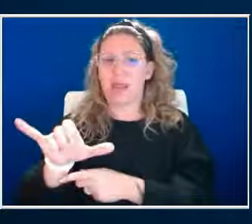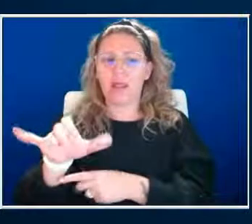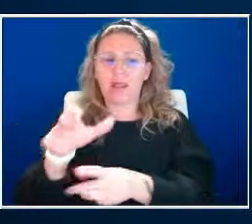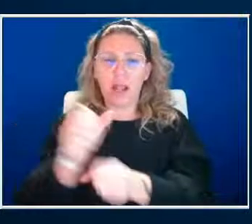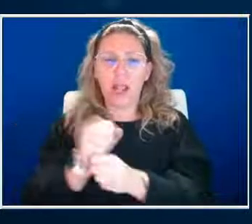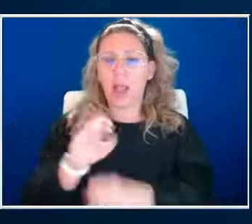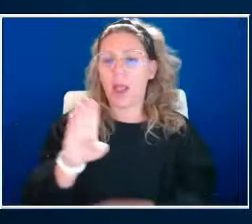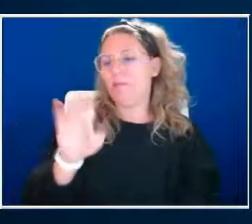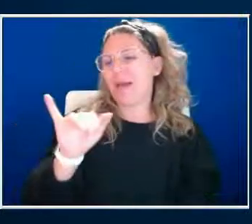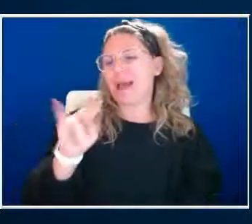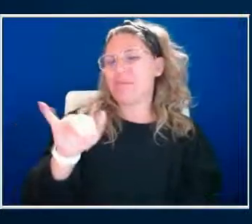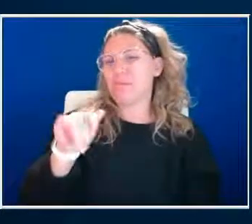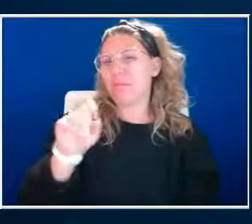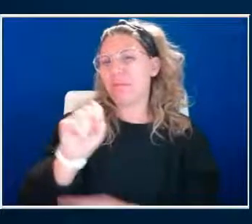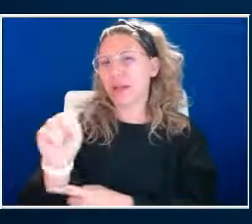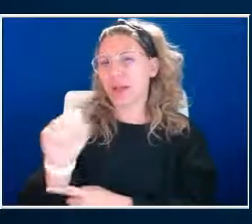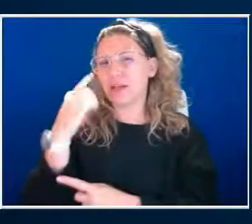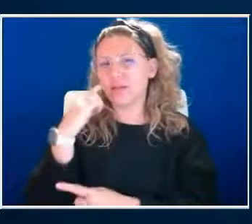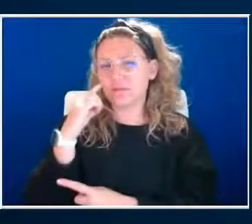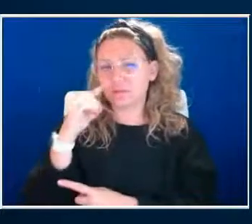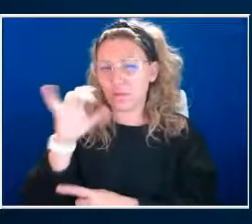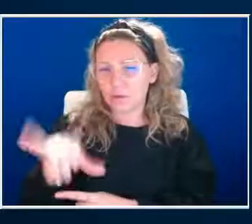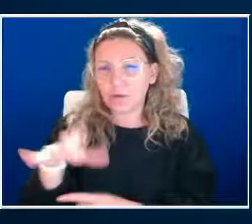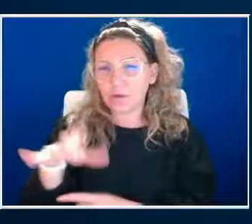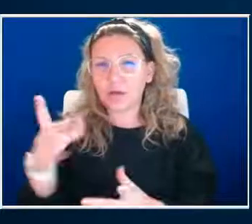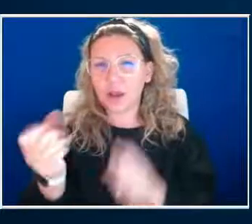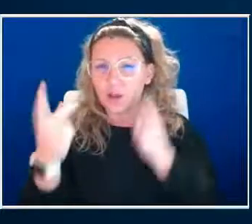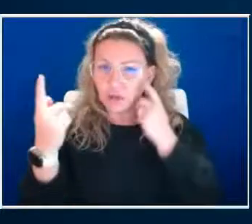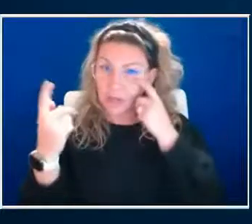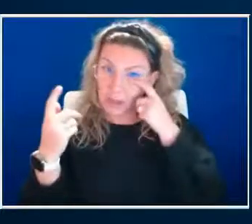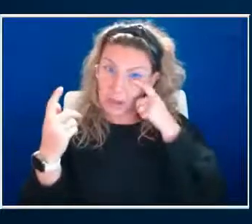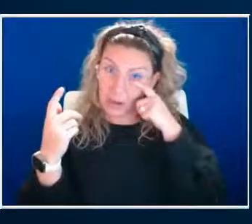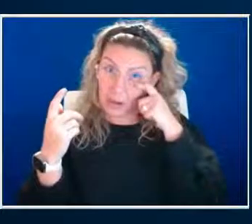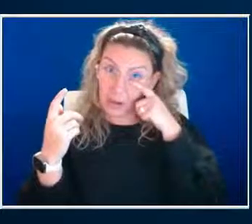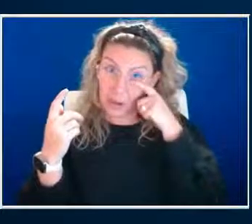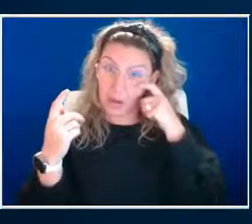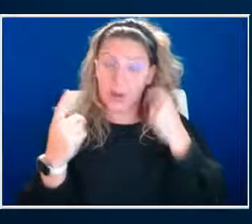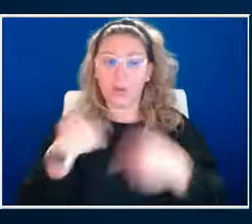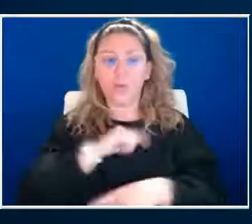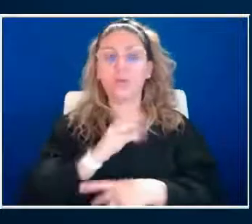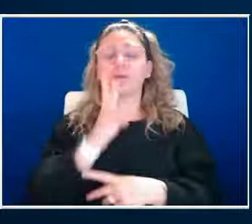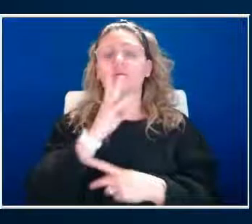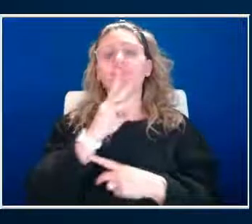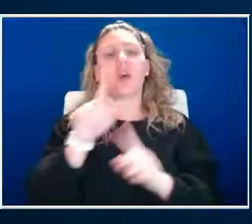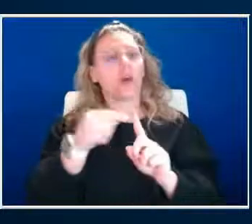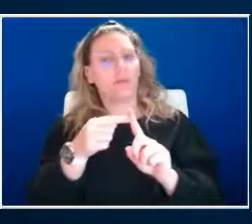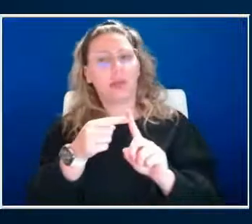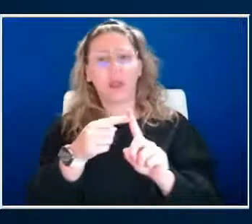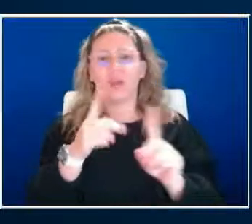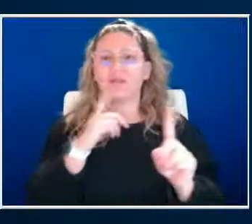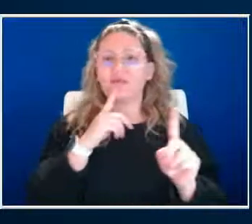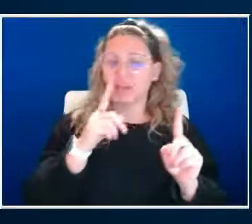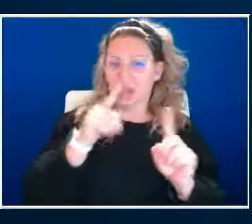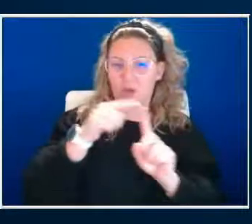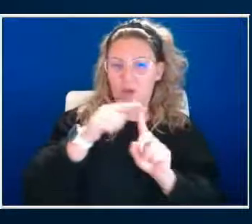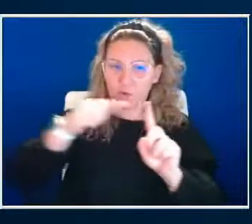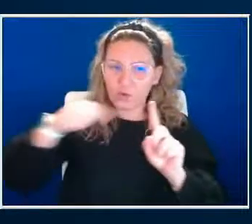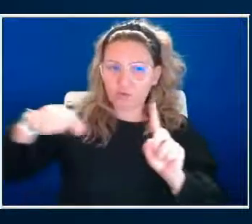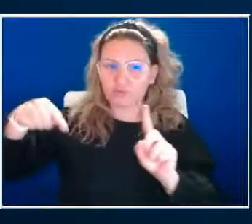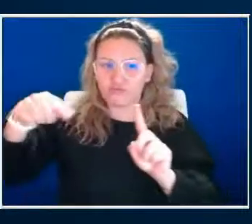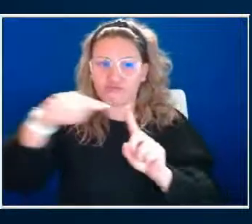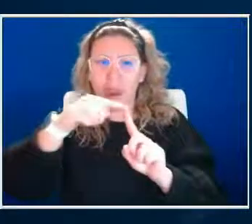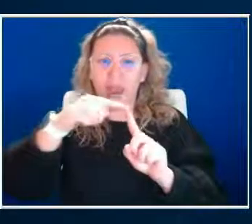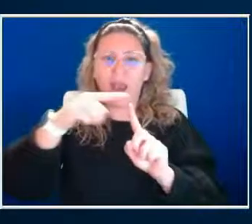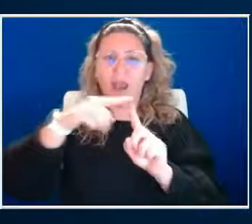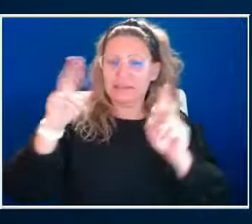for lymphedema, which kind of makes us understand it. It's like, anytime, we talk about it like jumping off a highway and going around the problem, go around the city,